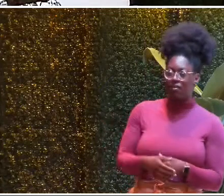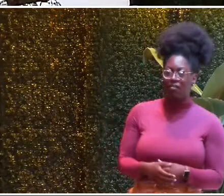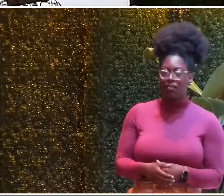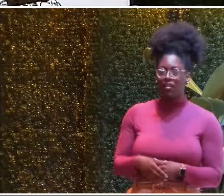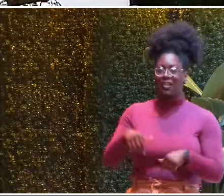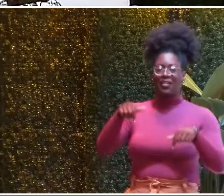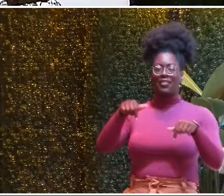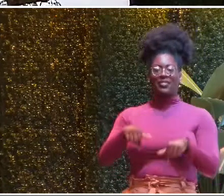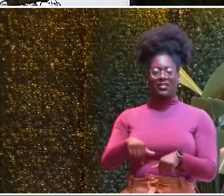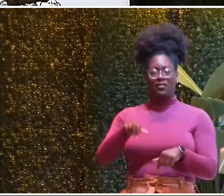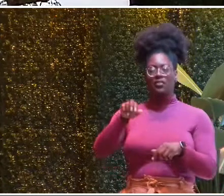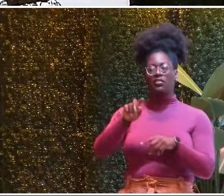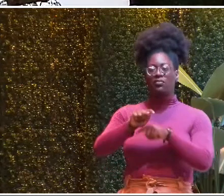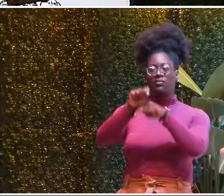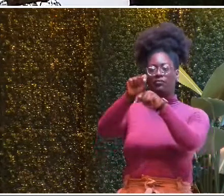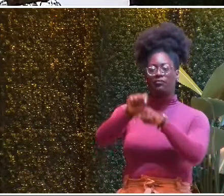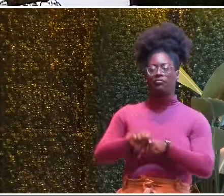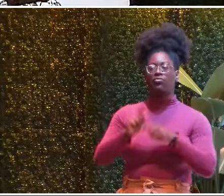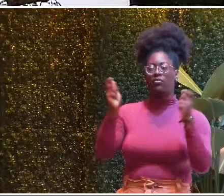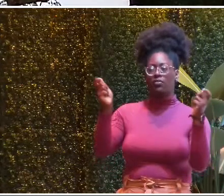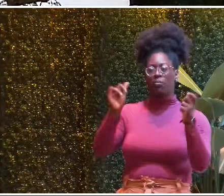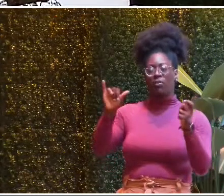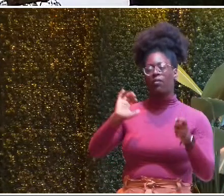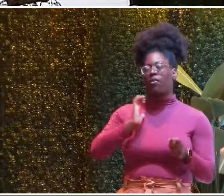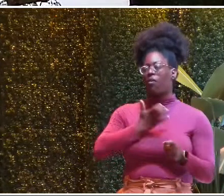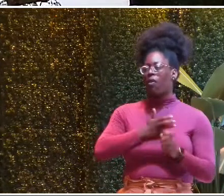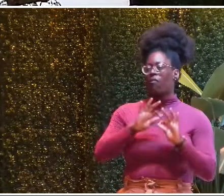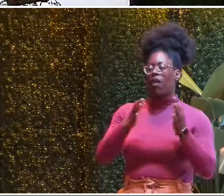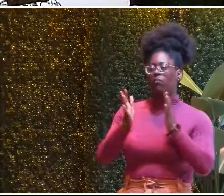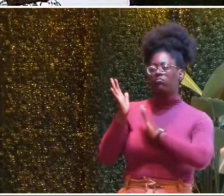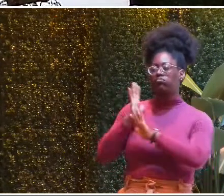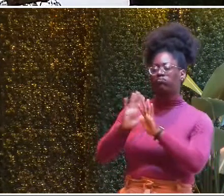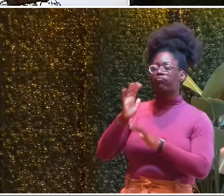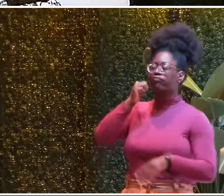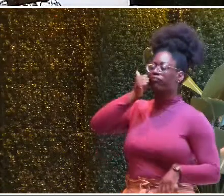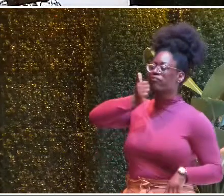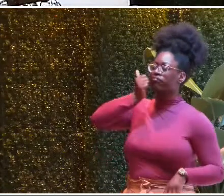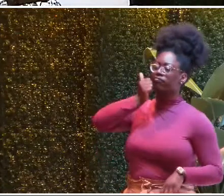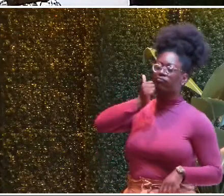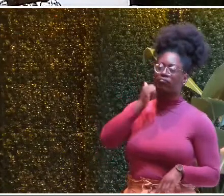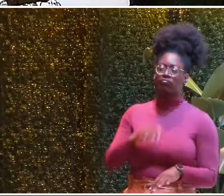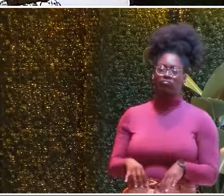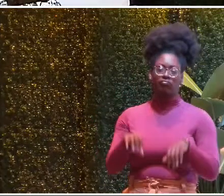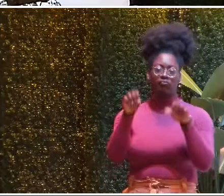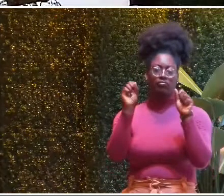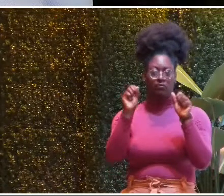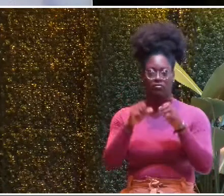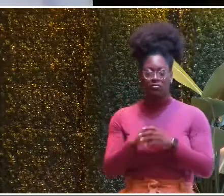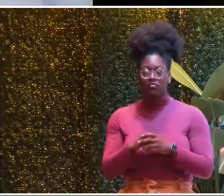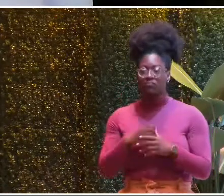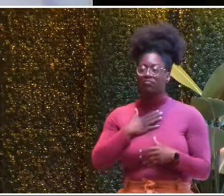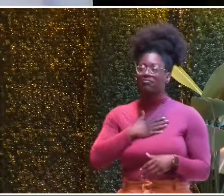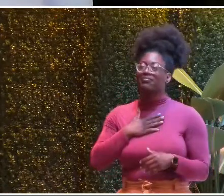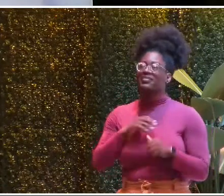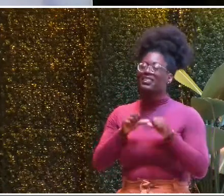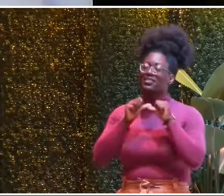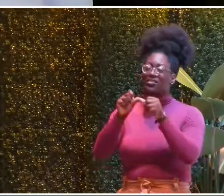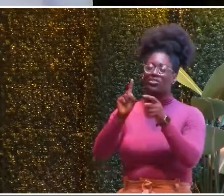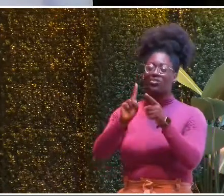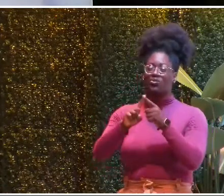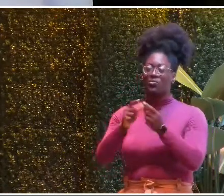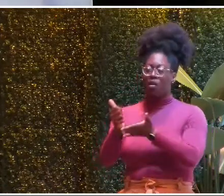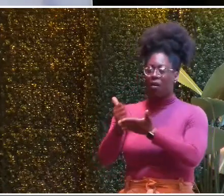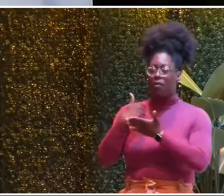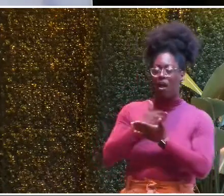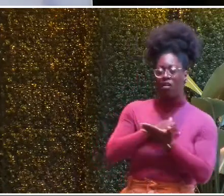ritual and a ceremony that our ancestors did on a daily basis. Continue to strengthen us. Continue to make people aware what